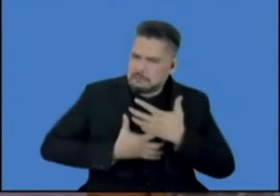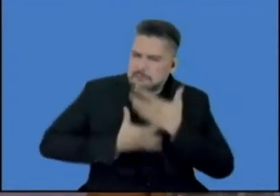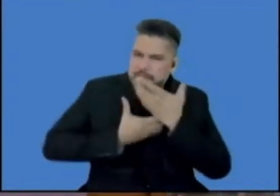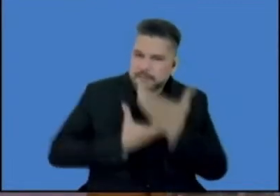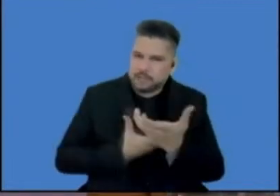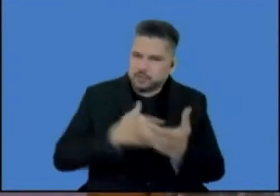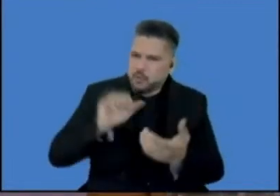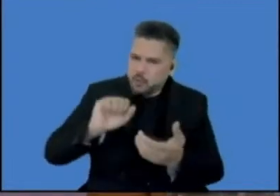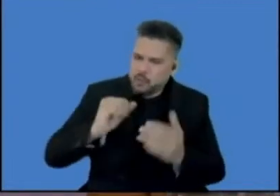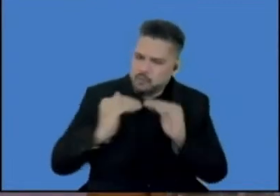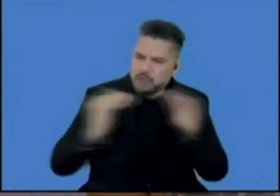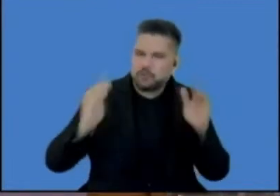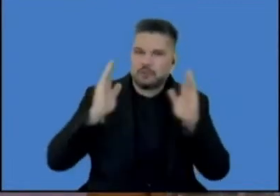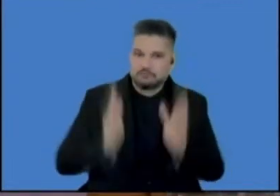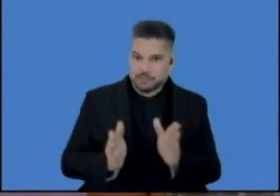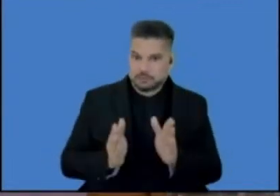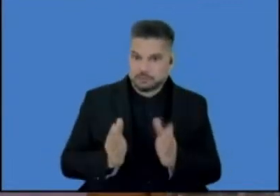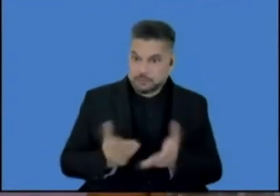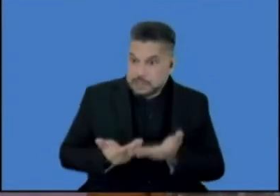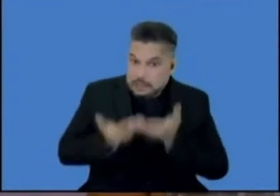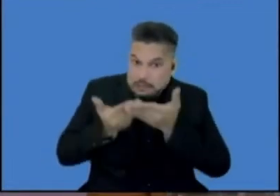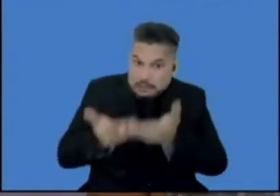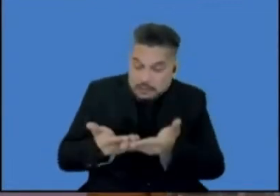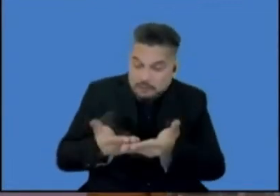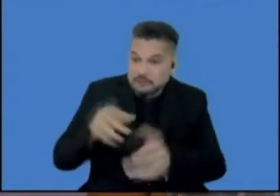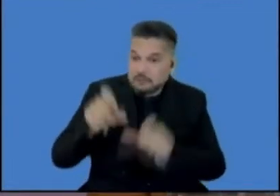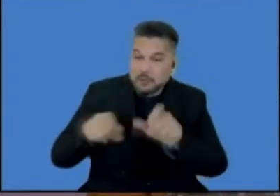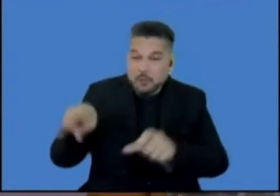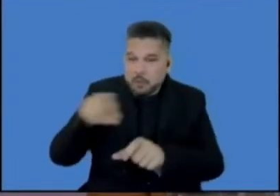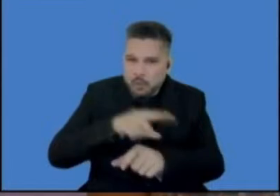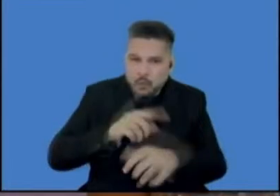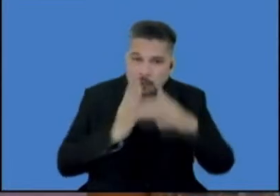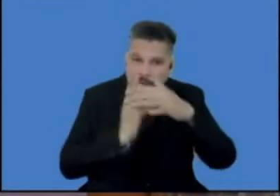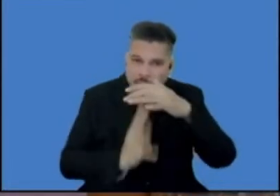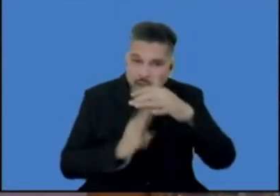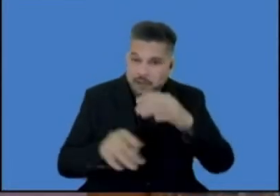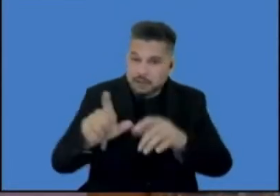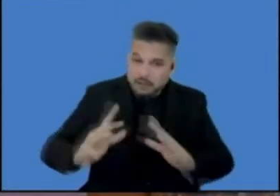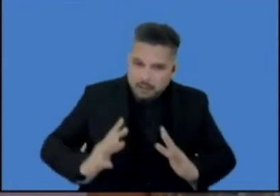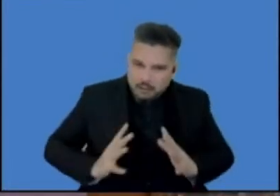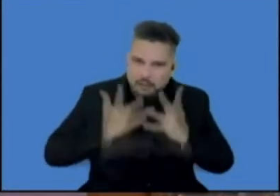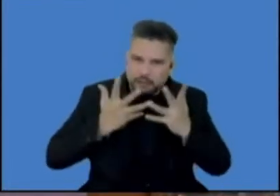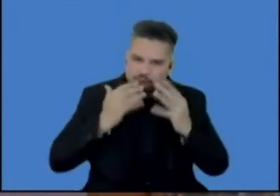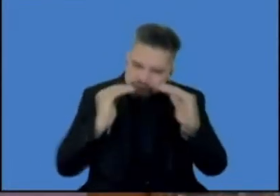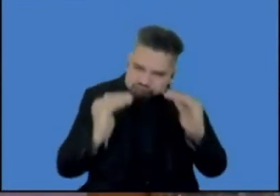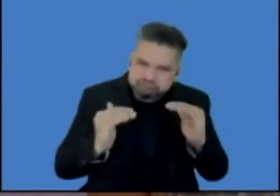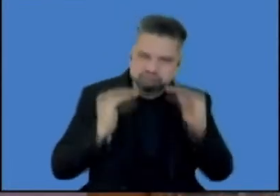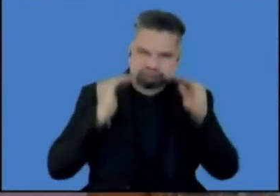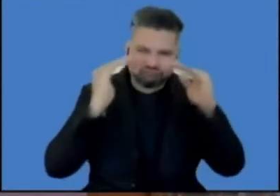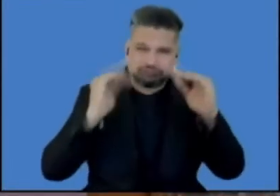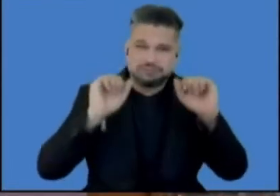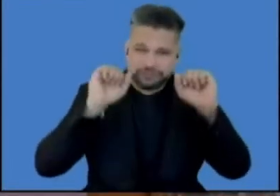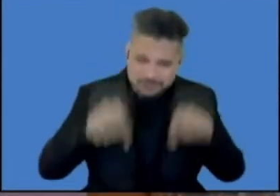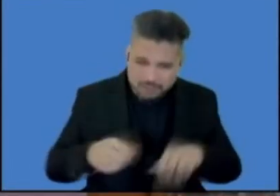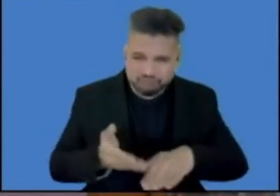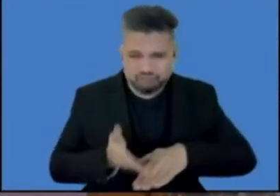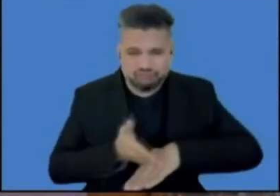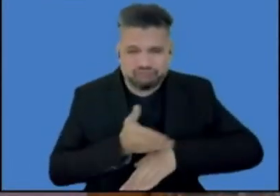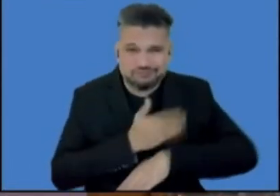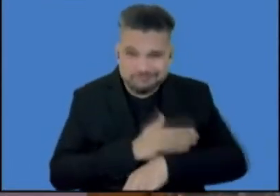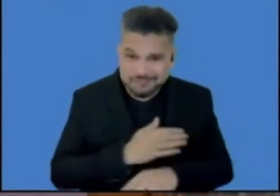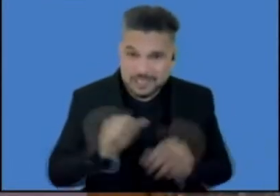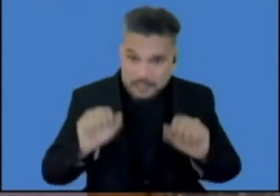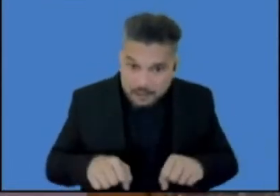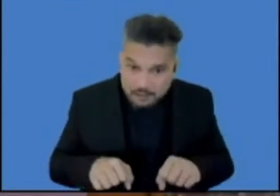of migrants, and that will look and initiate a new future and the way they are looking